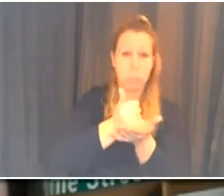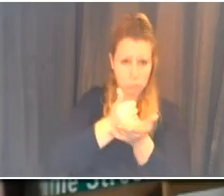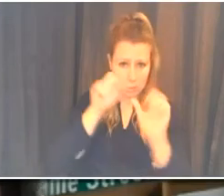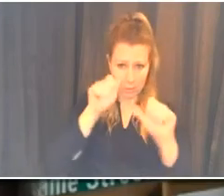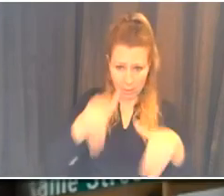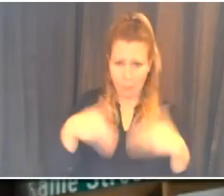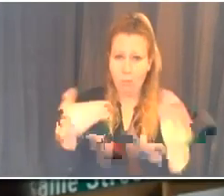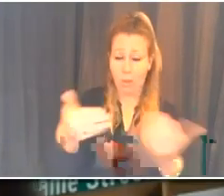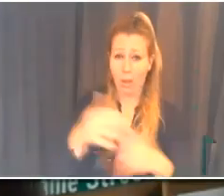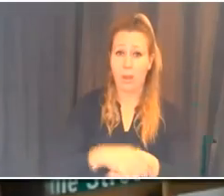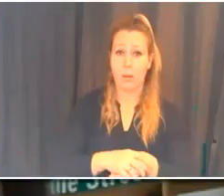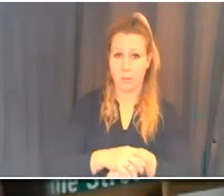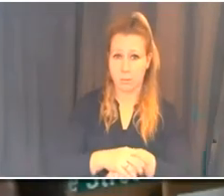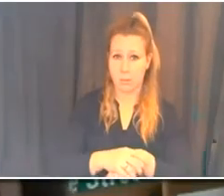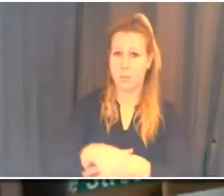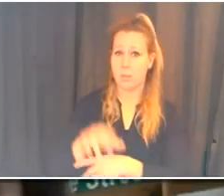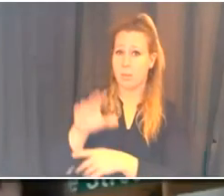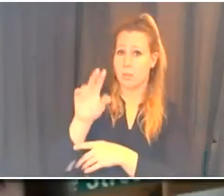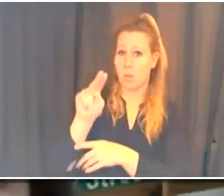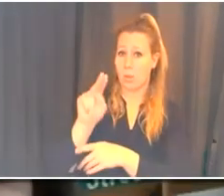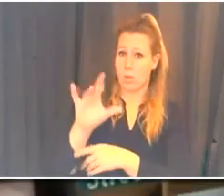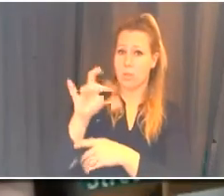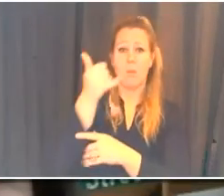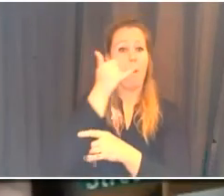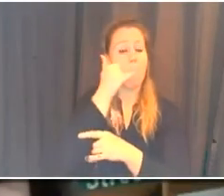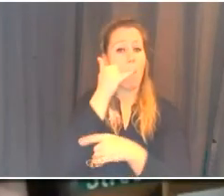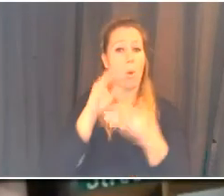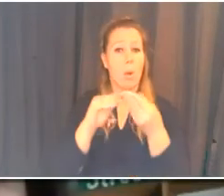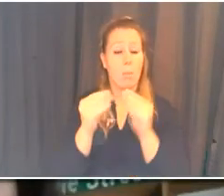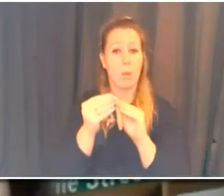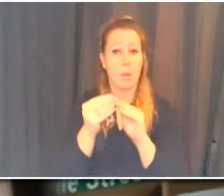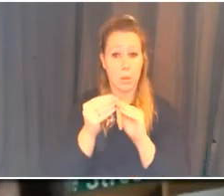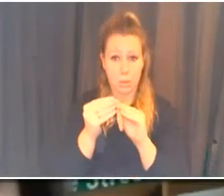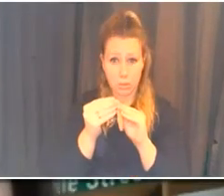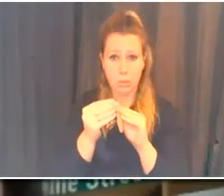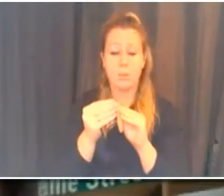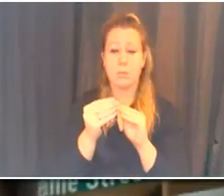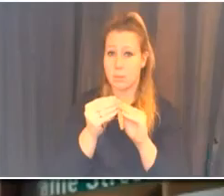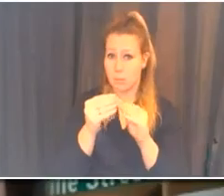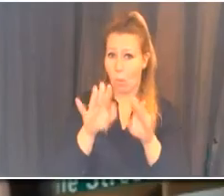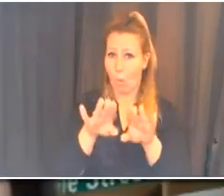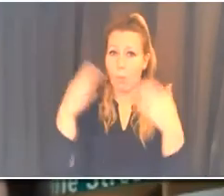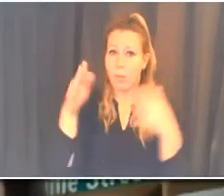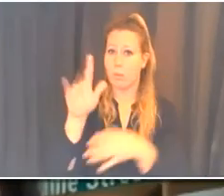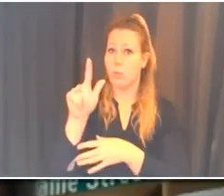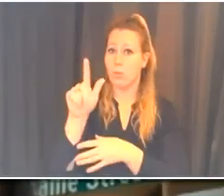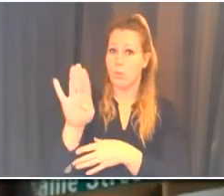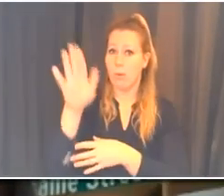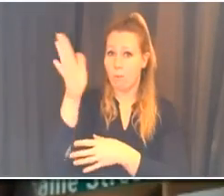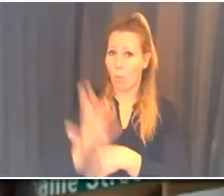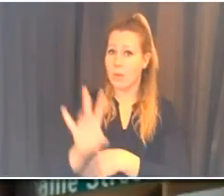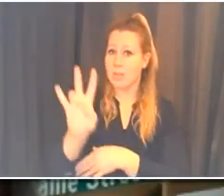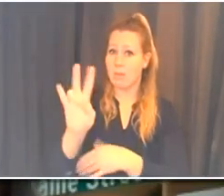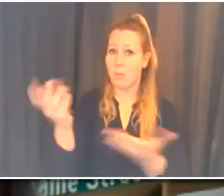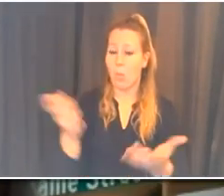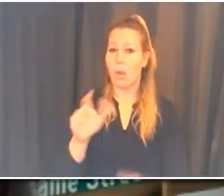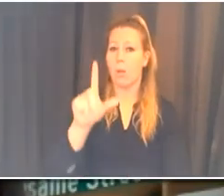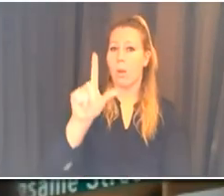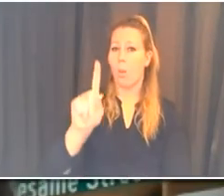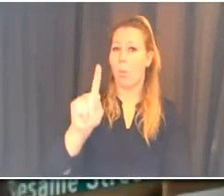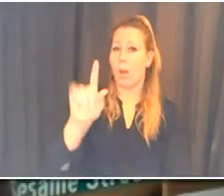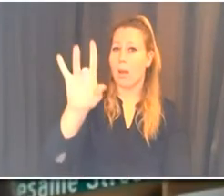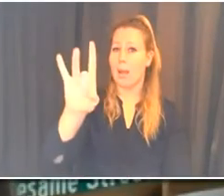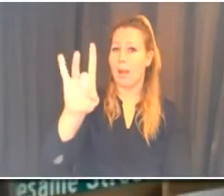H um and then they can refer you to uh other hotlines and other services um particularly